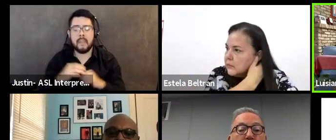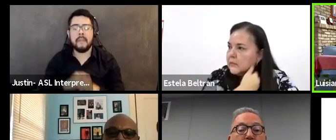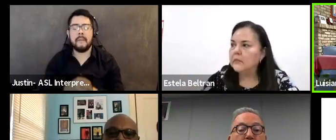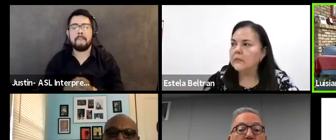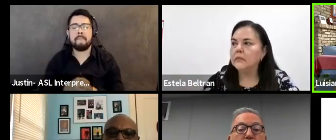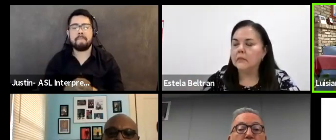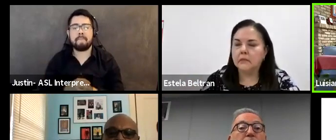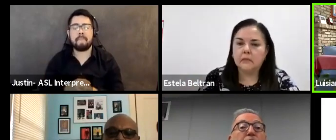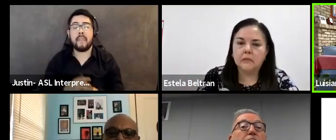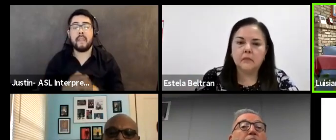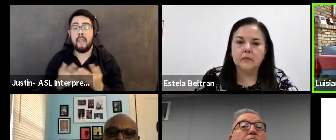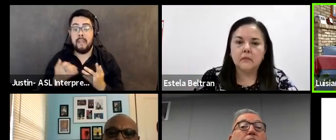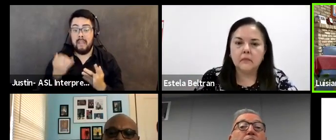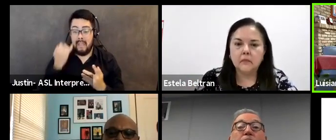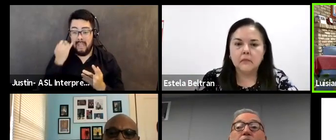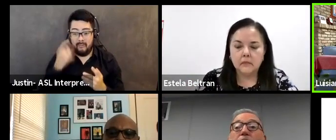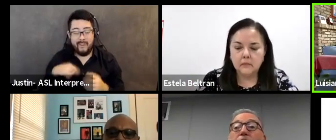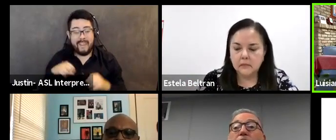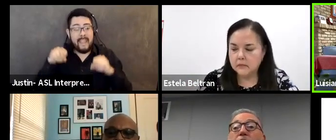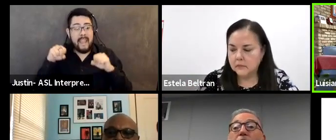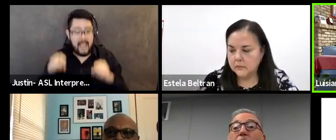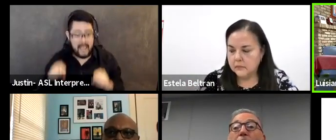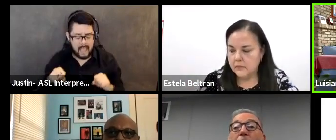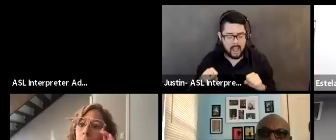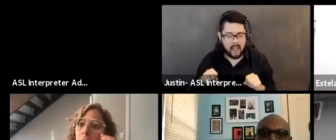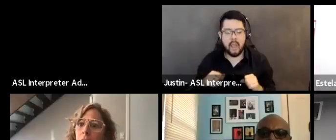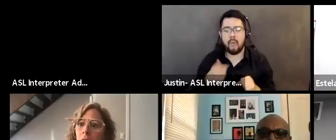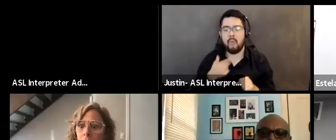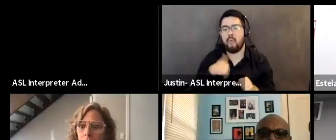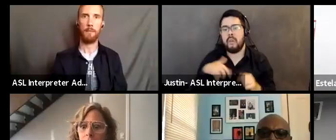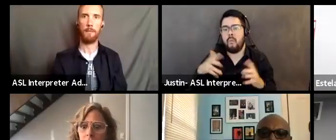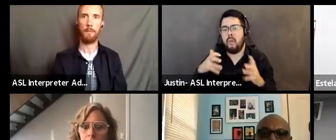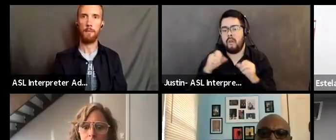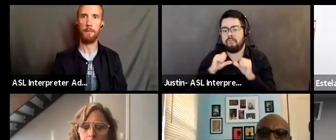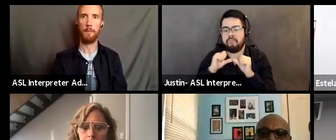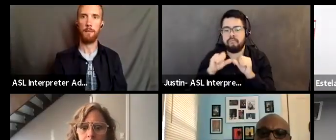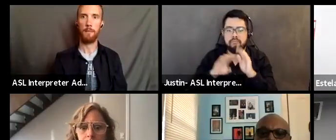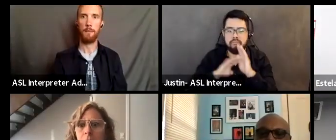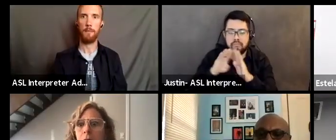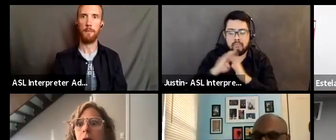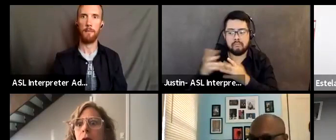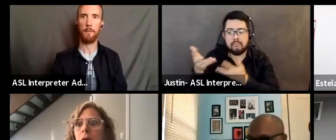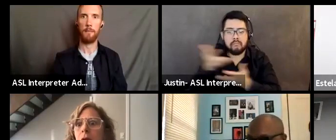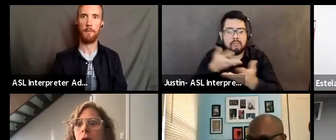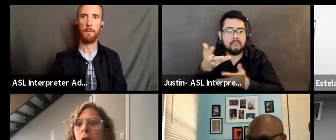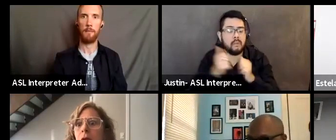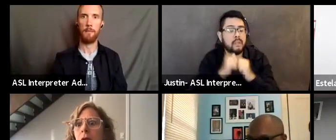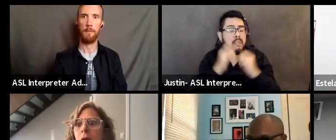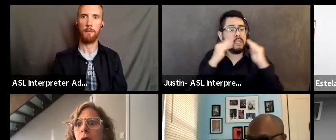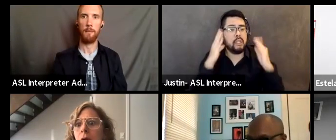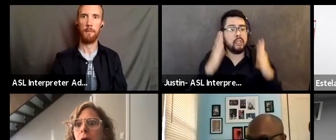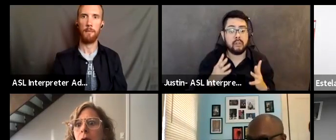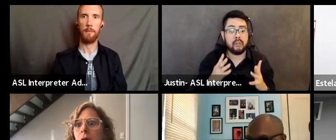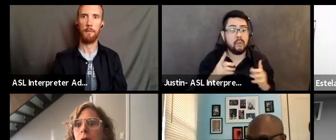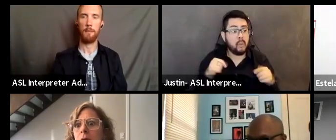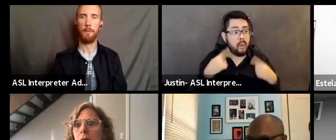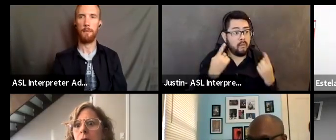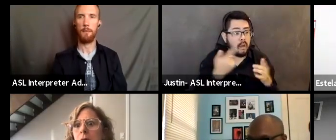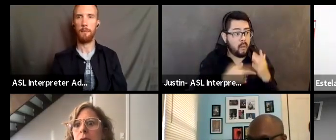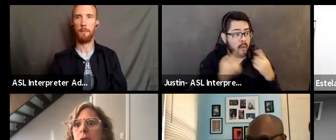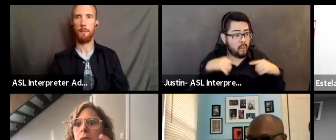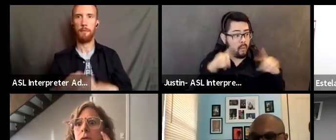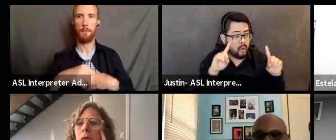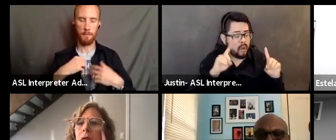the extent possible continue to talk to teachers what worked well during the three